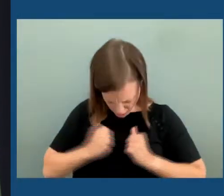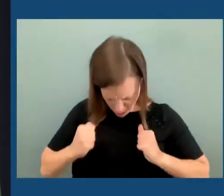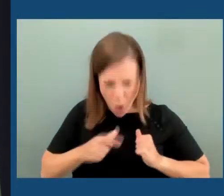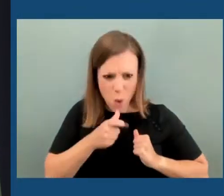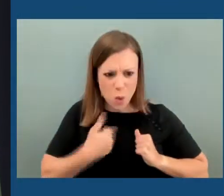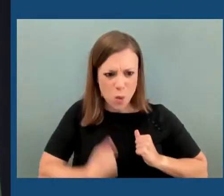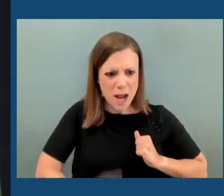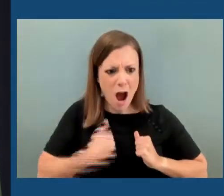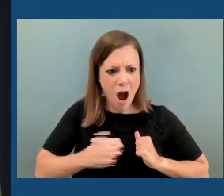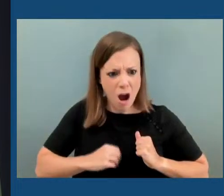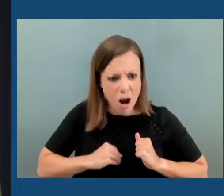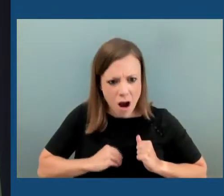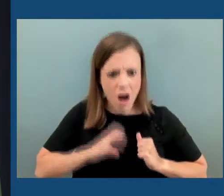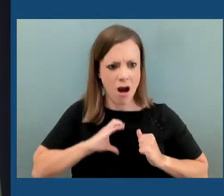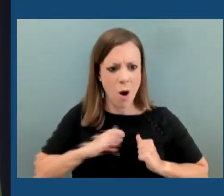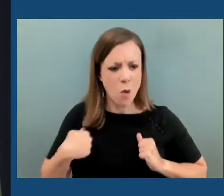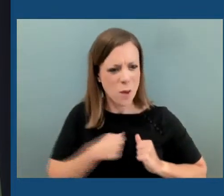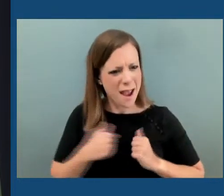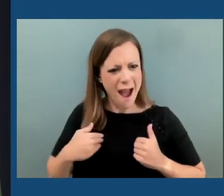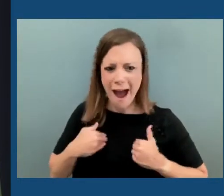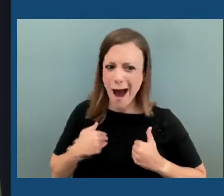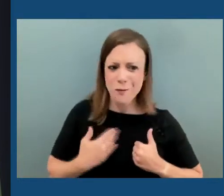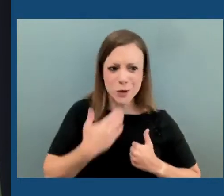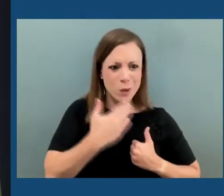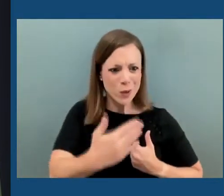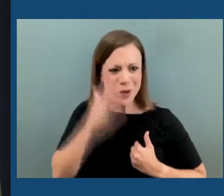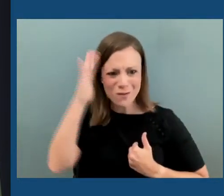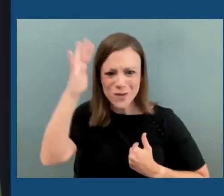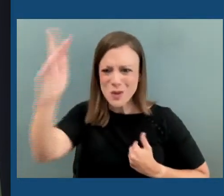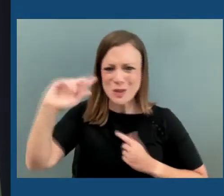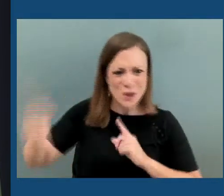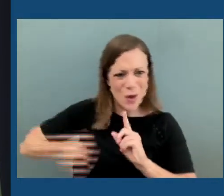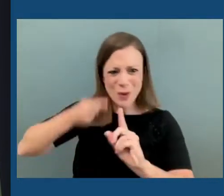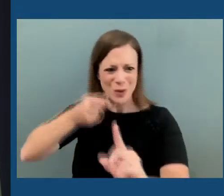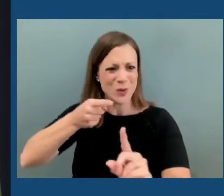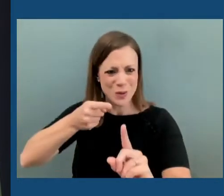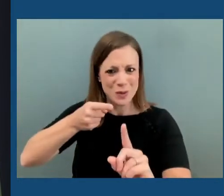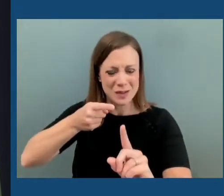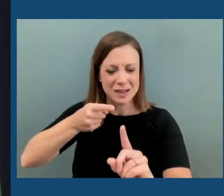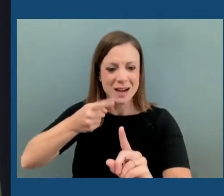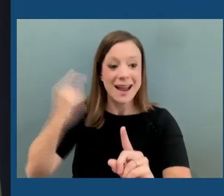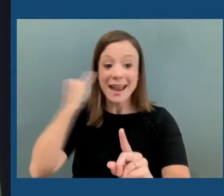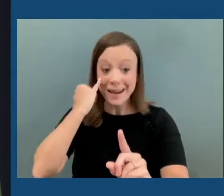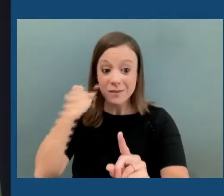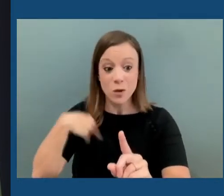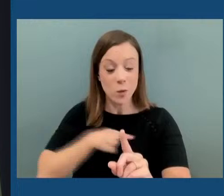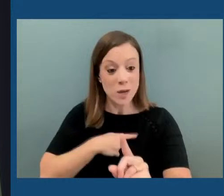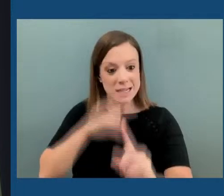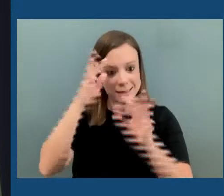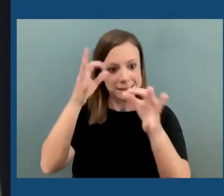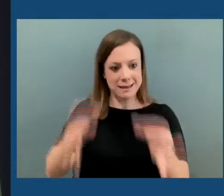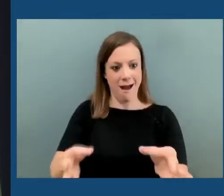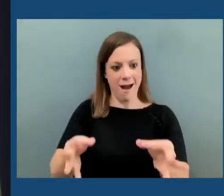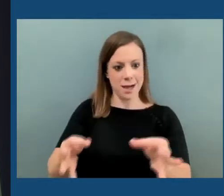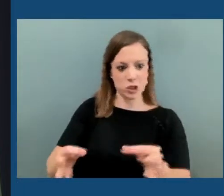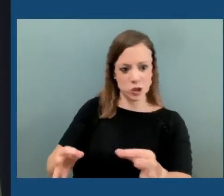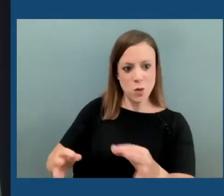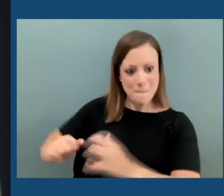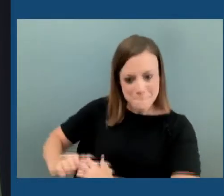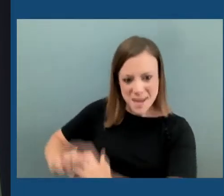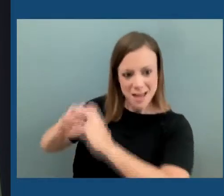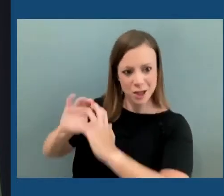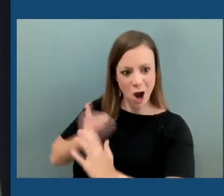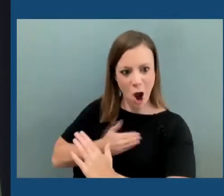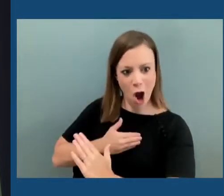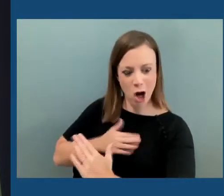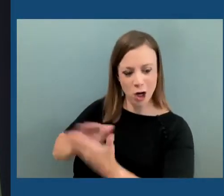bright opportunity ahead of us if we build the community for what we want to be. We can't